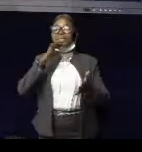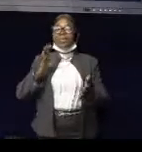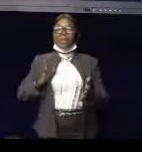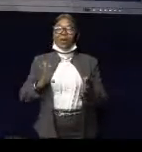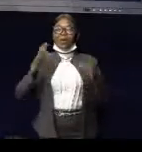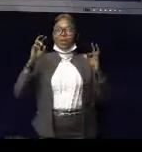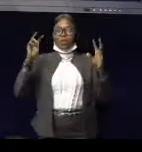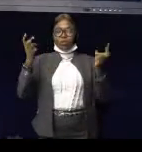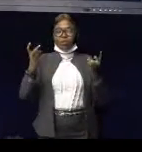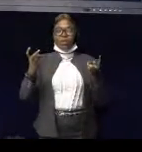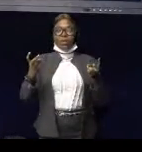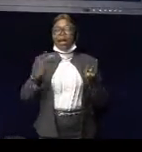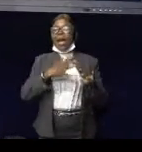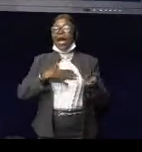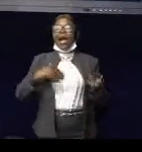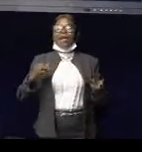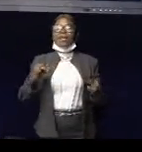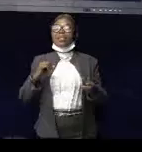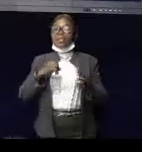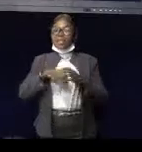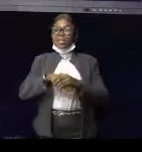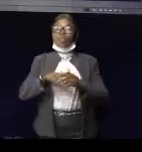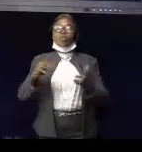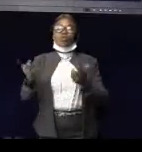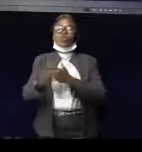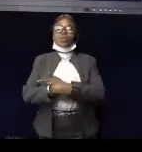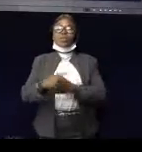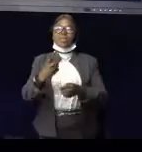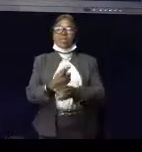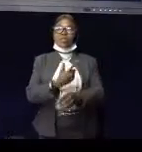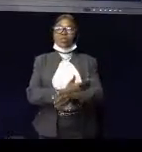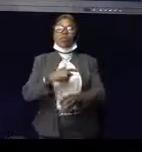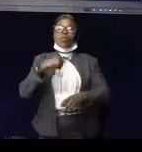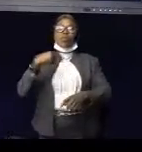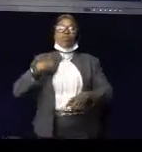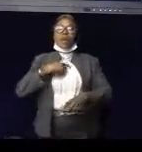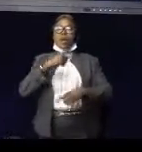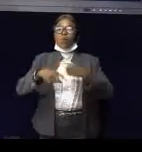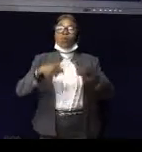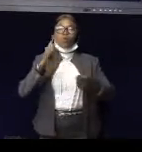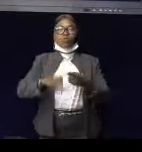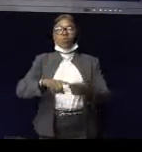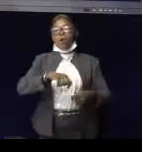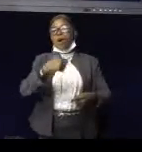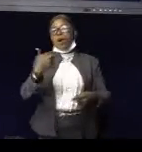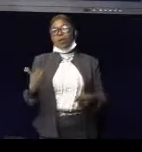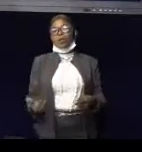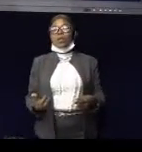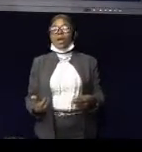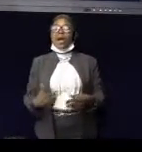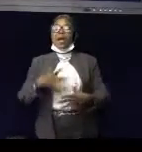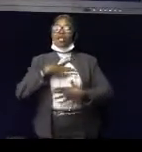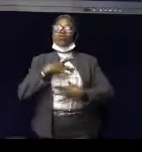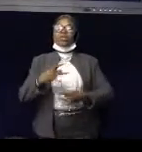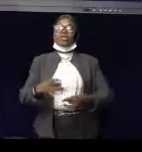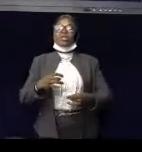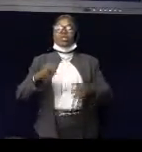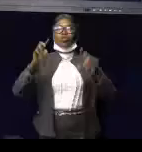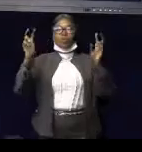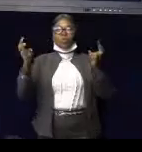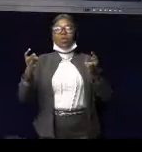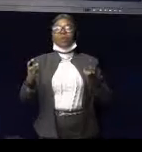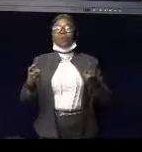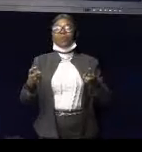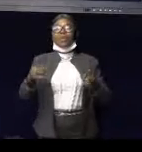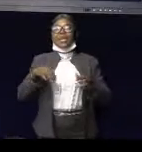subject. And in today's lesson, we want to look at another interesting topic. But before that, in our